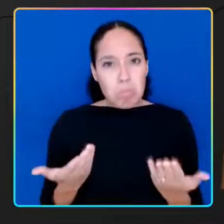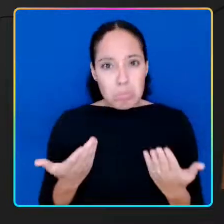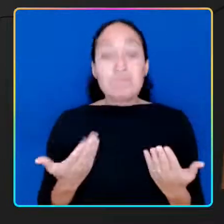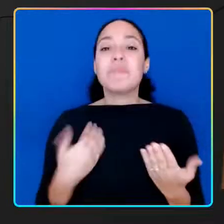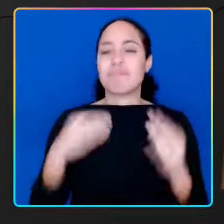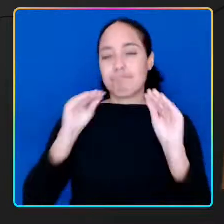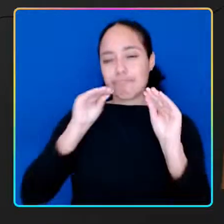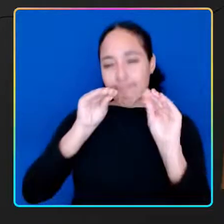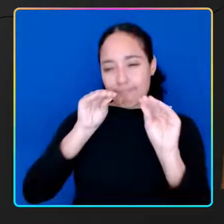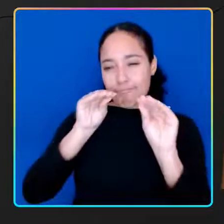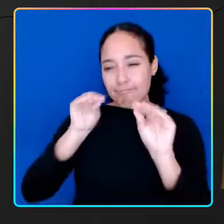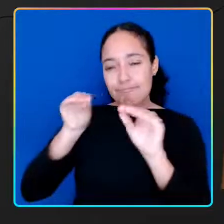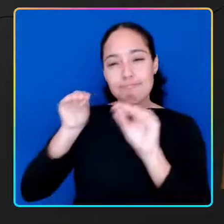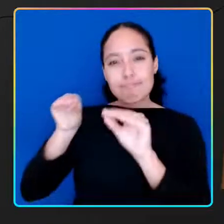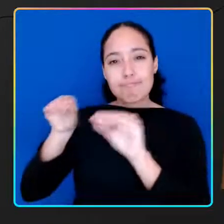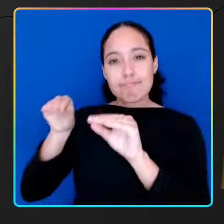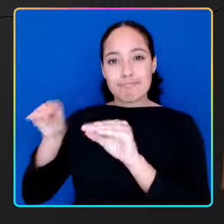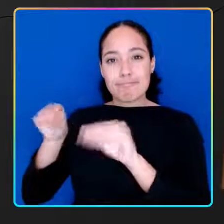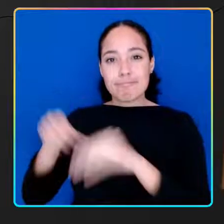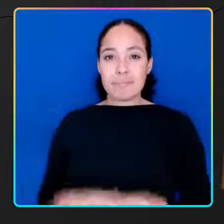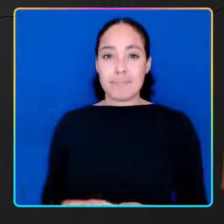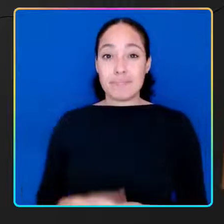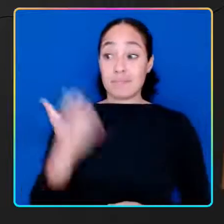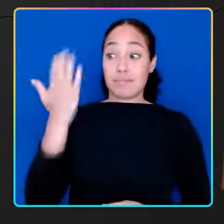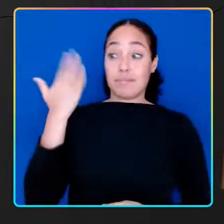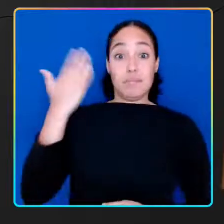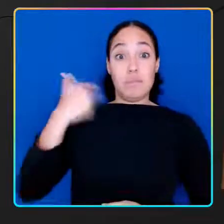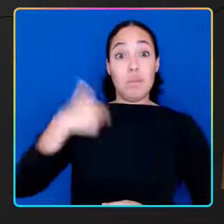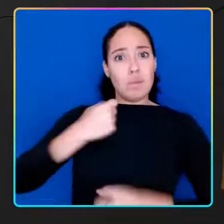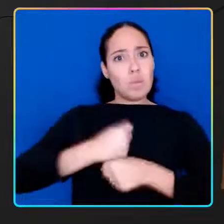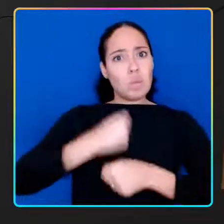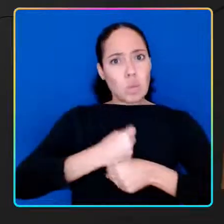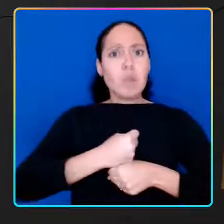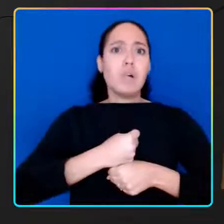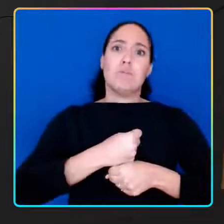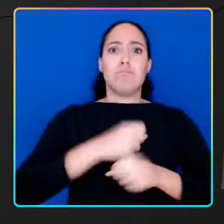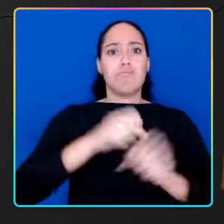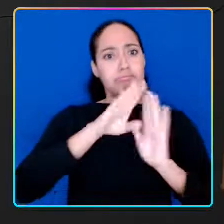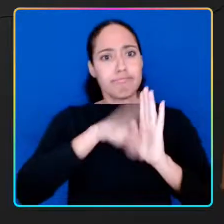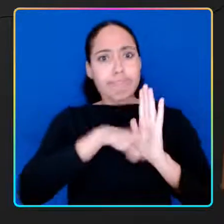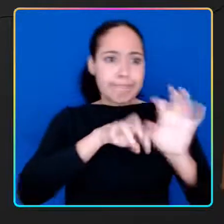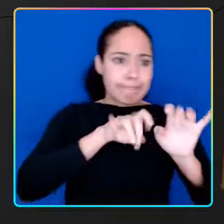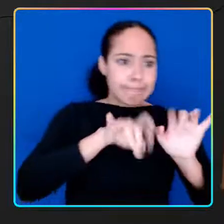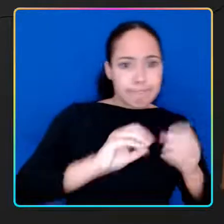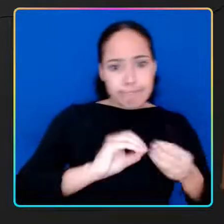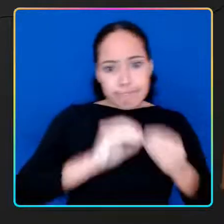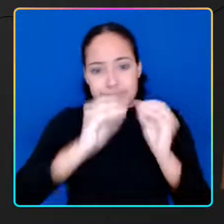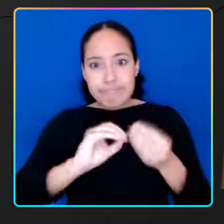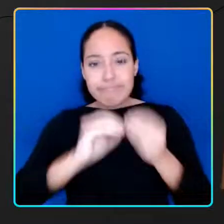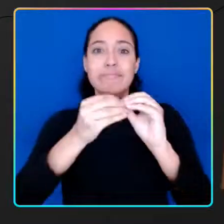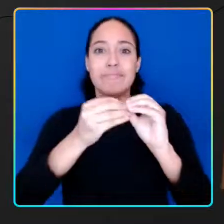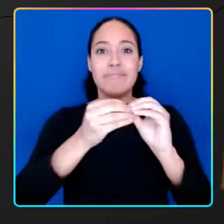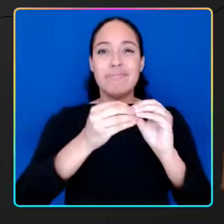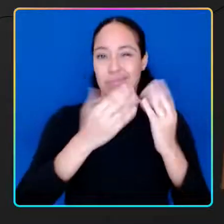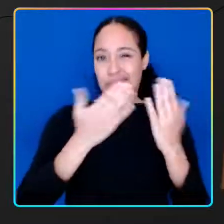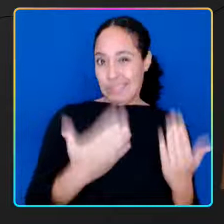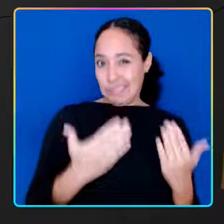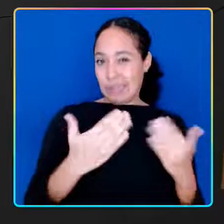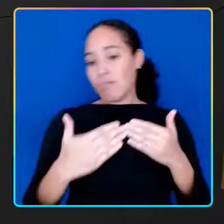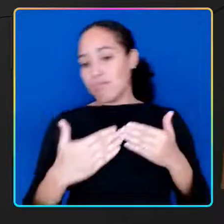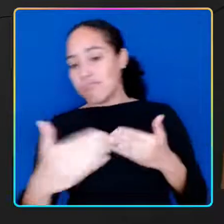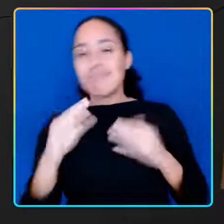educating people about AI now. Earlier in my career, I was doing more hands-on stuff, but now I've kind of moved to more of a strategic advising level